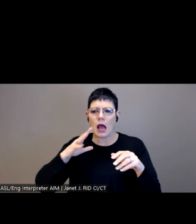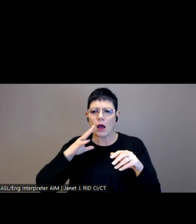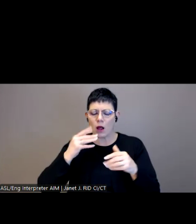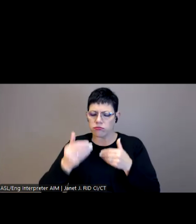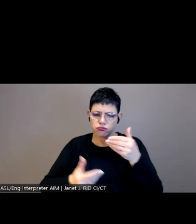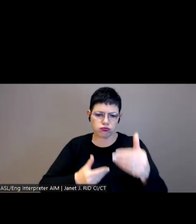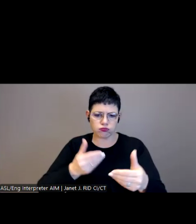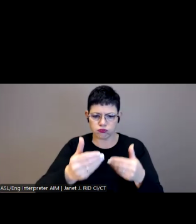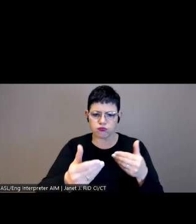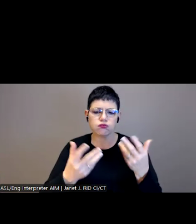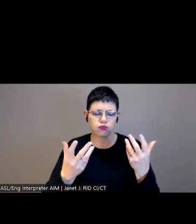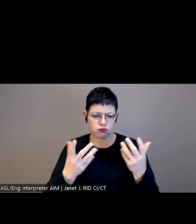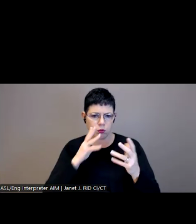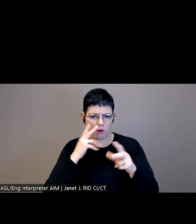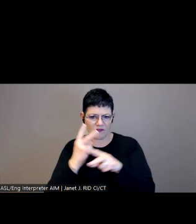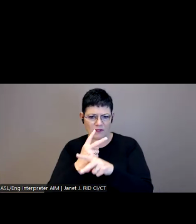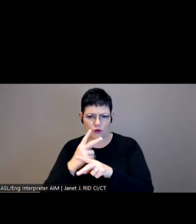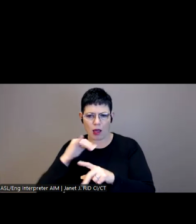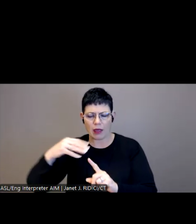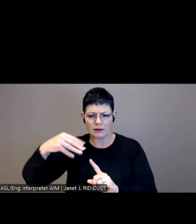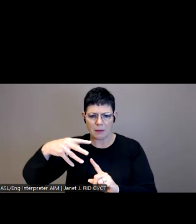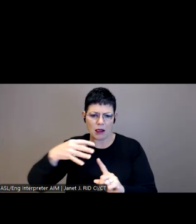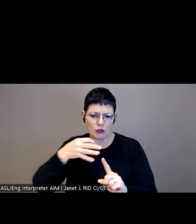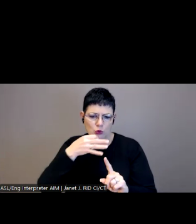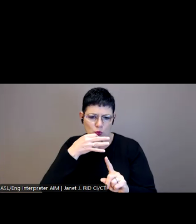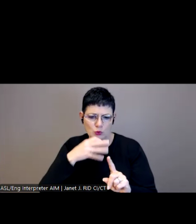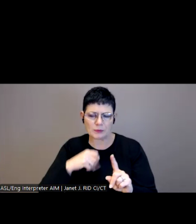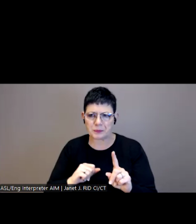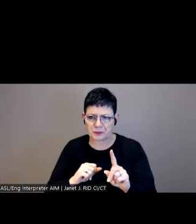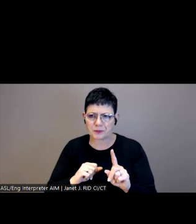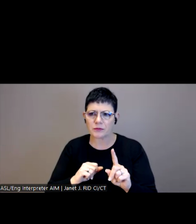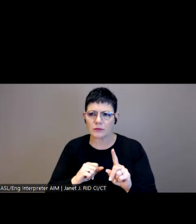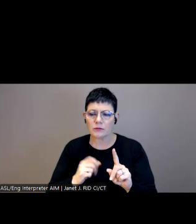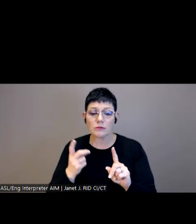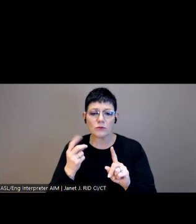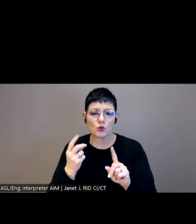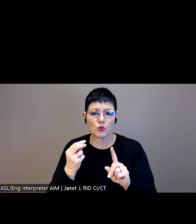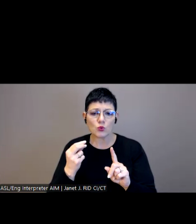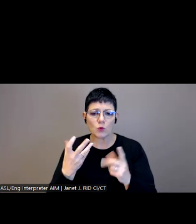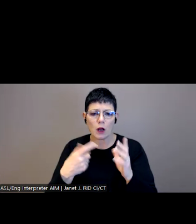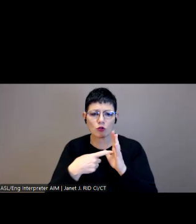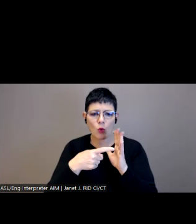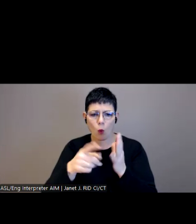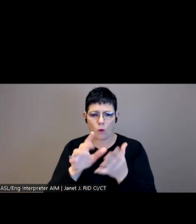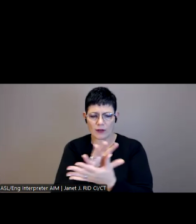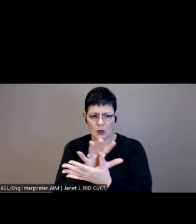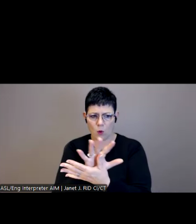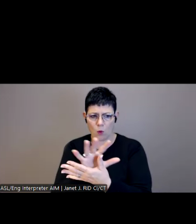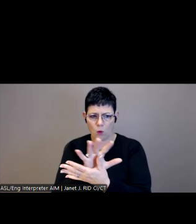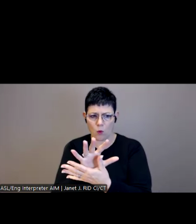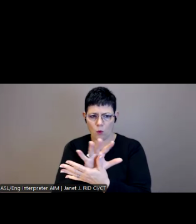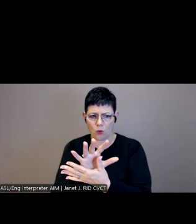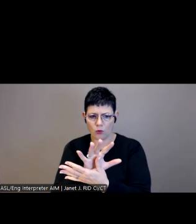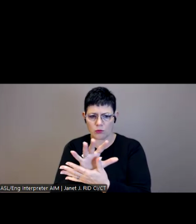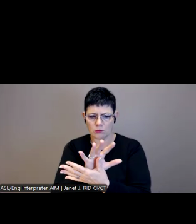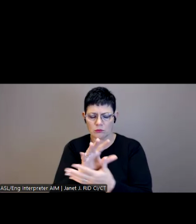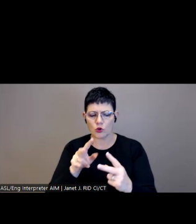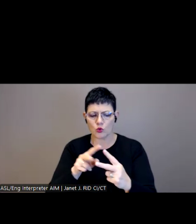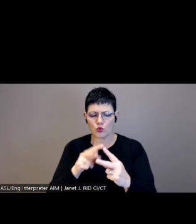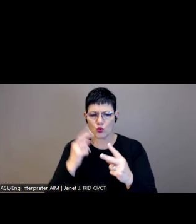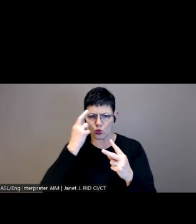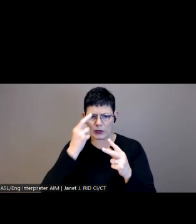ahead here, and we'll figure out the spotlighting in a moment. I'm gonna to show you a video for two